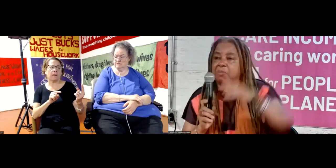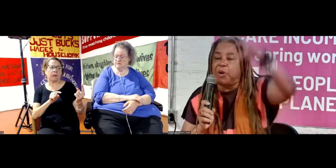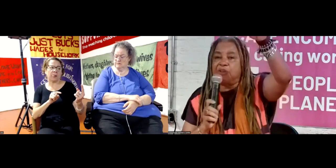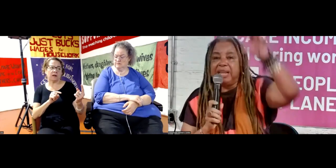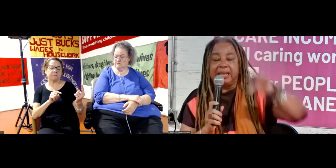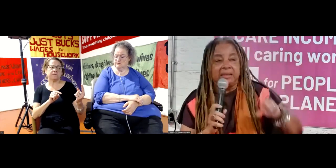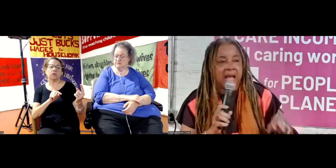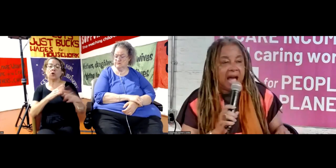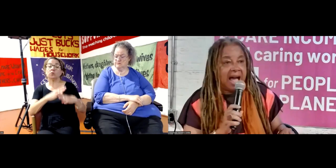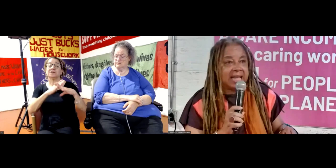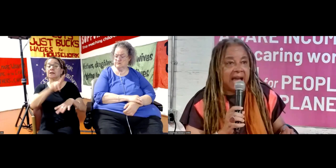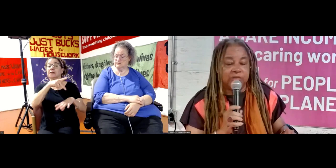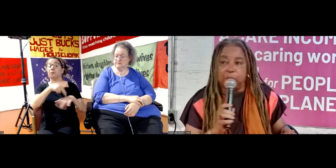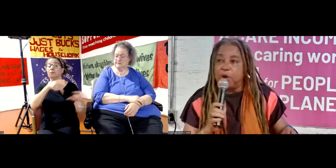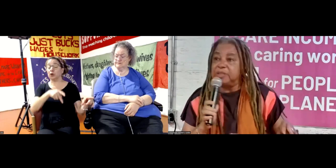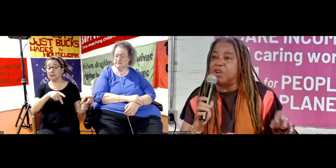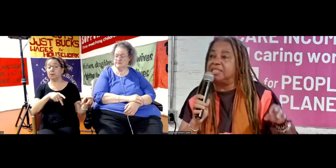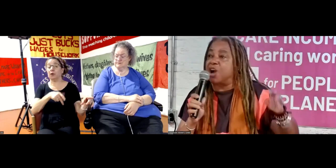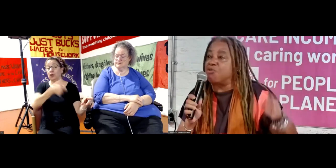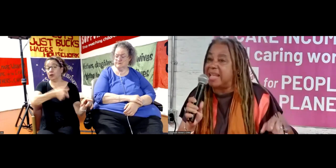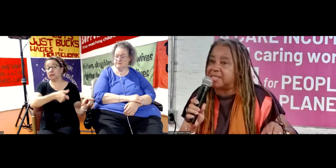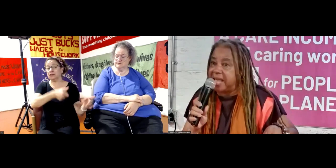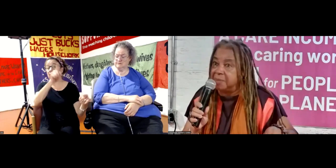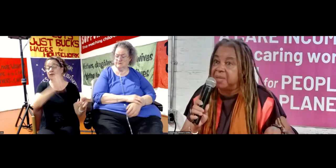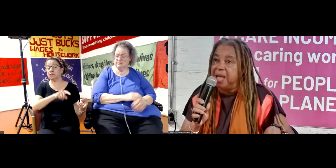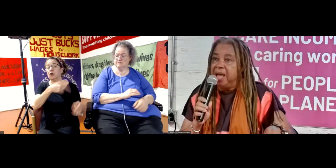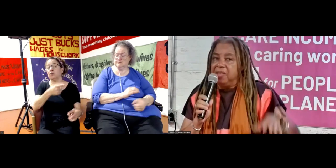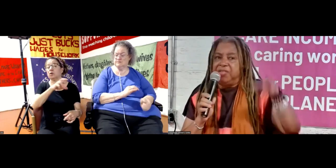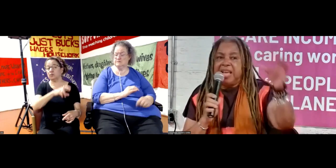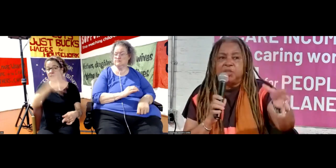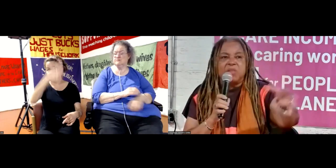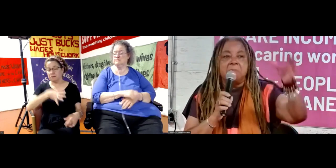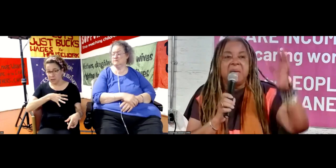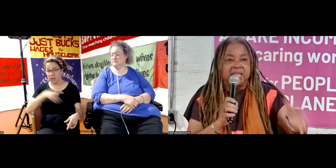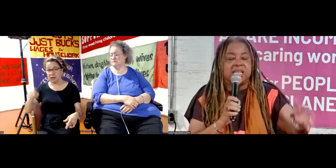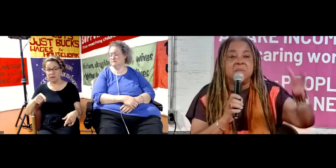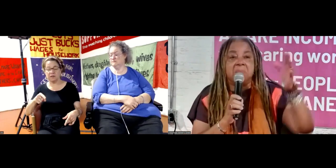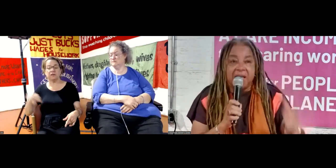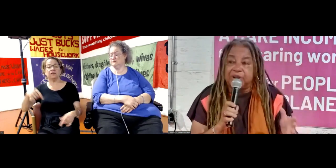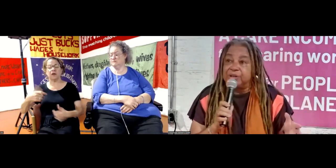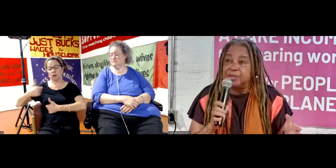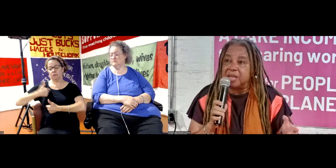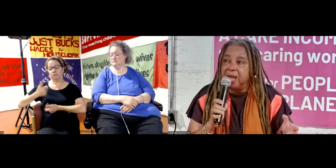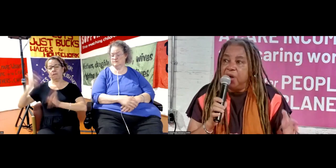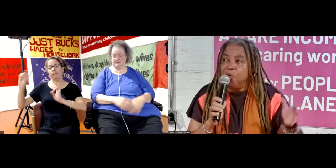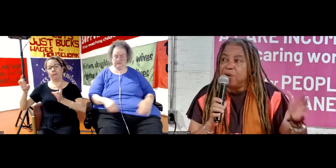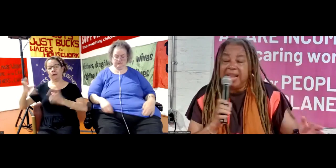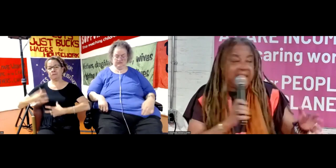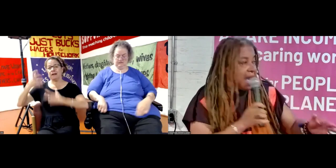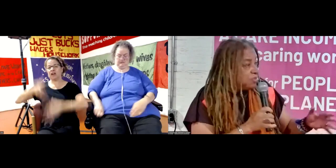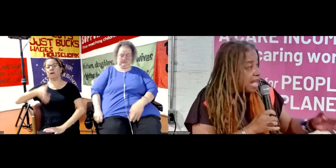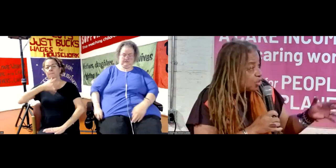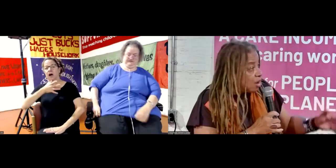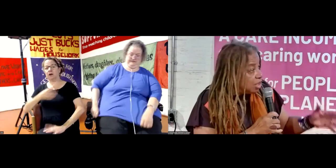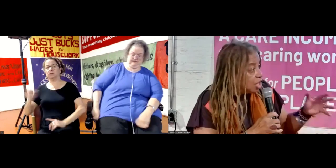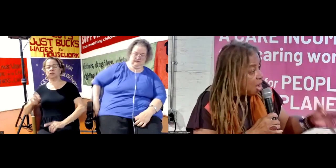the little Puerto Rican guy that were always trying to arrest him. These were the militant mothers who really